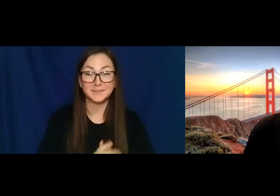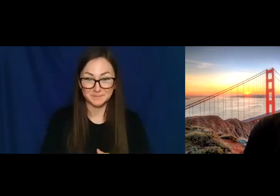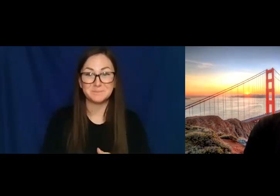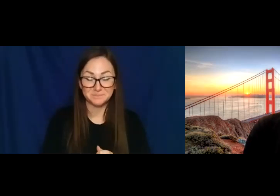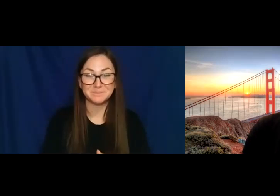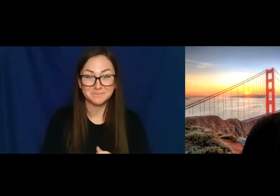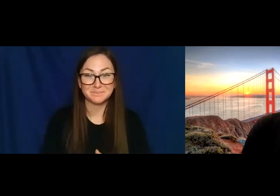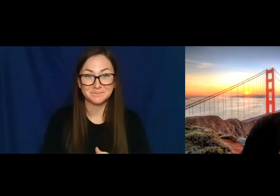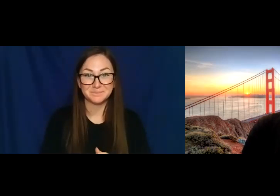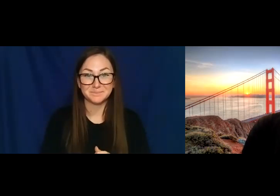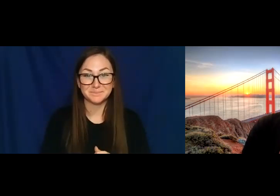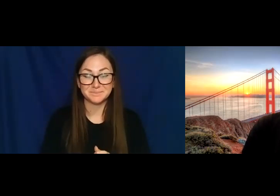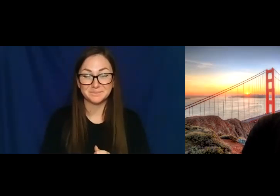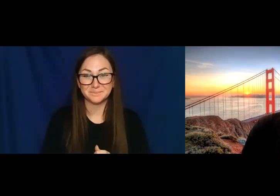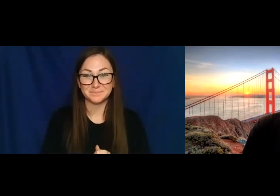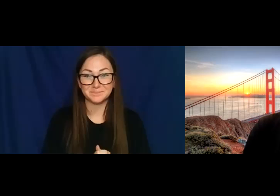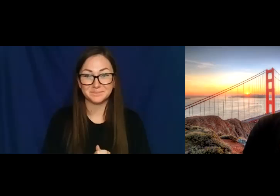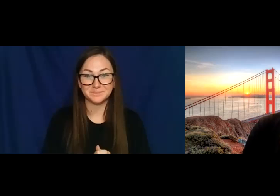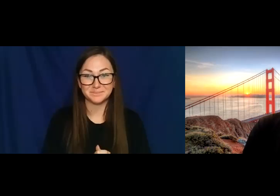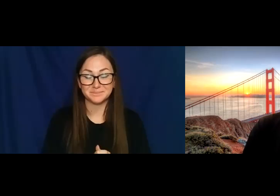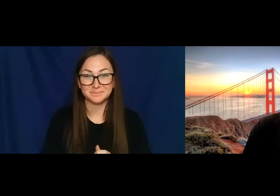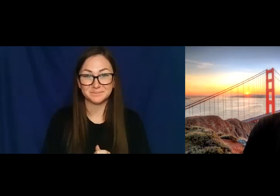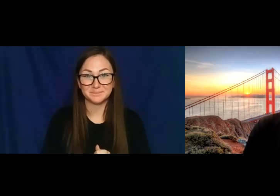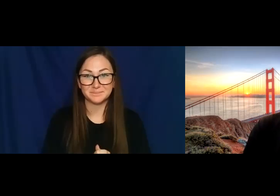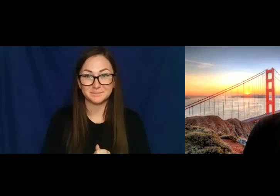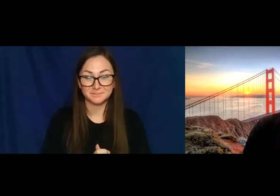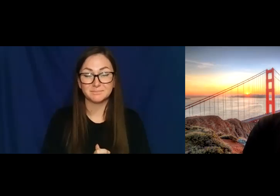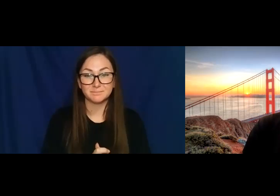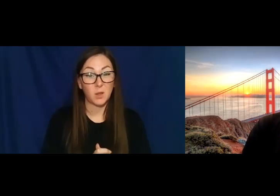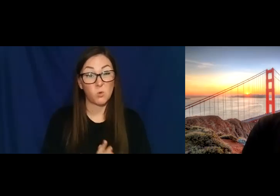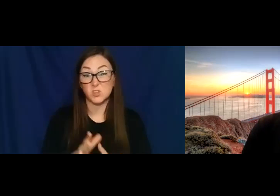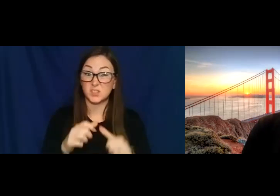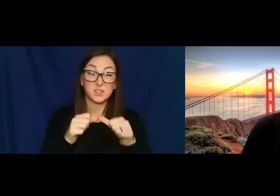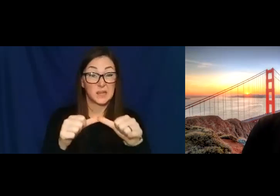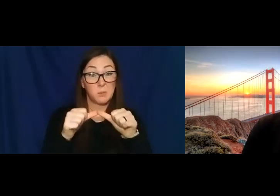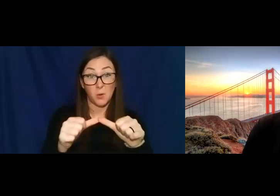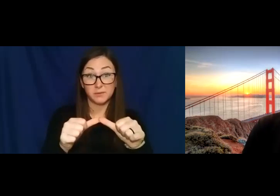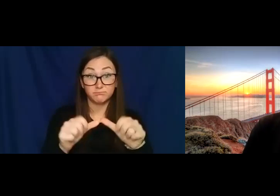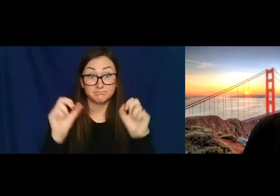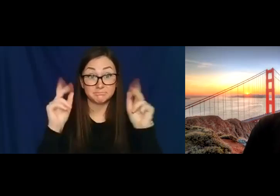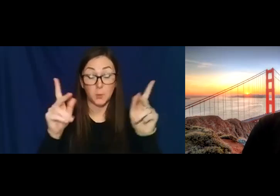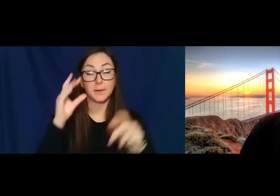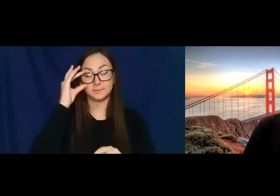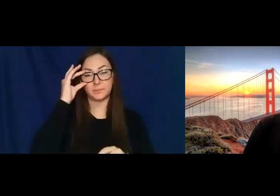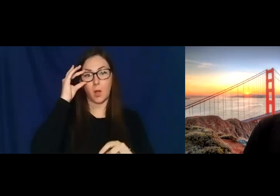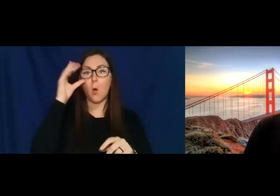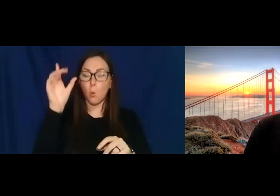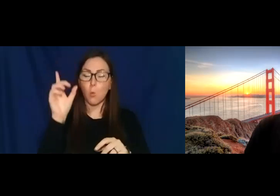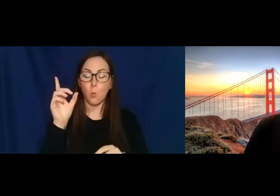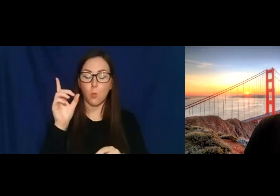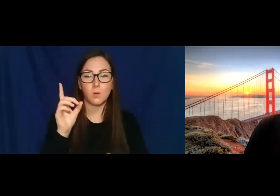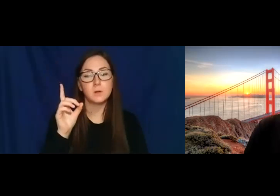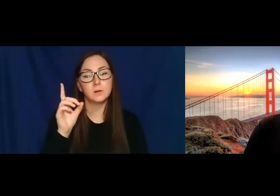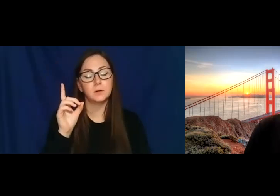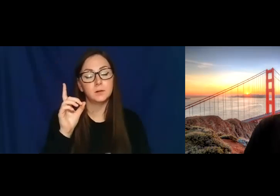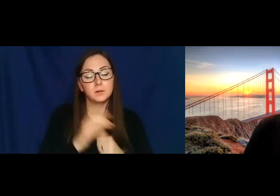Uh-oh. So all we can do is keep plugging away here. Just a quick note